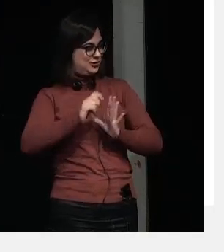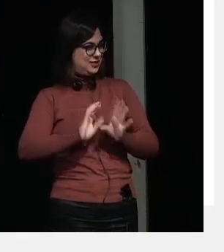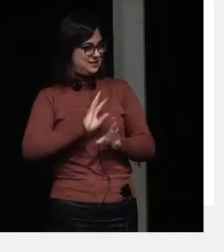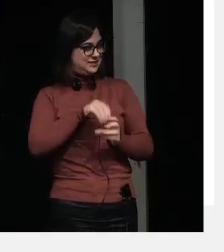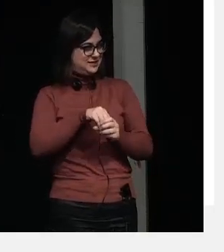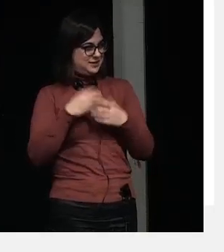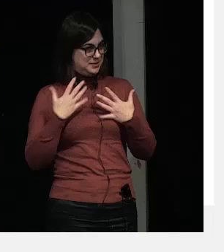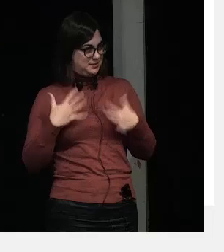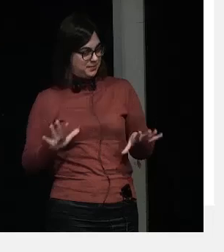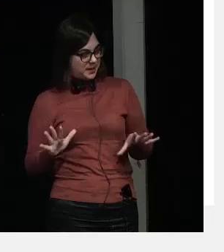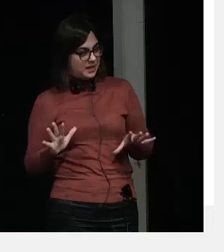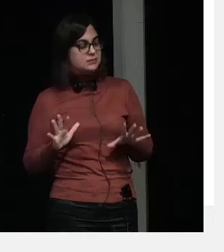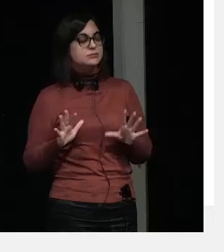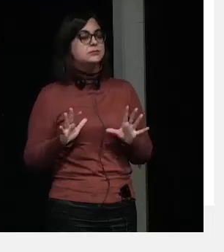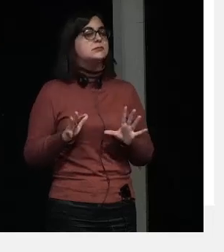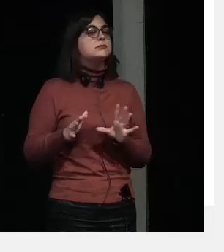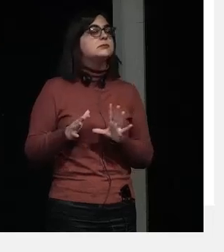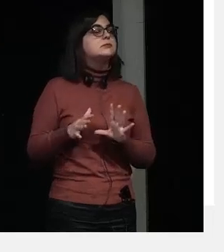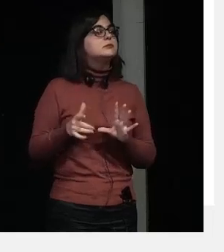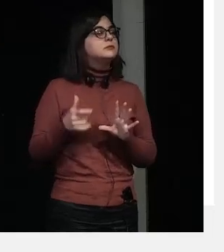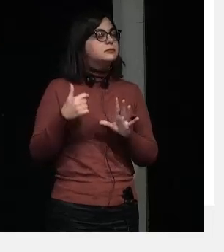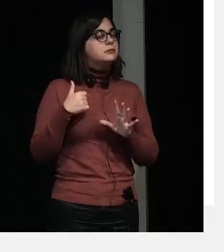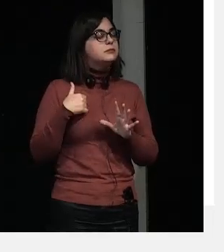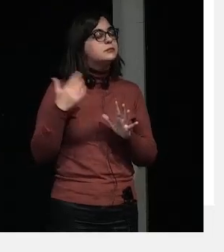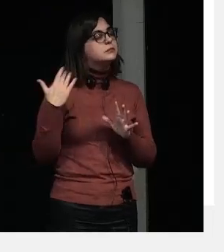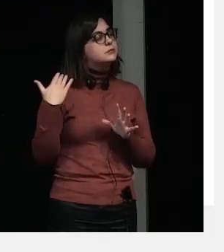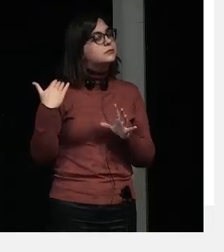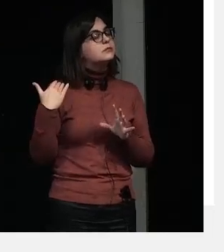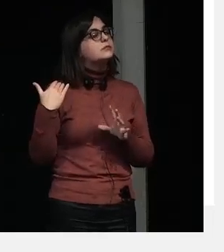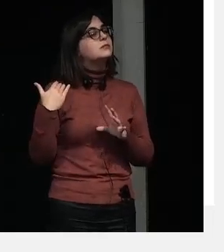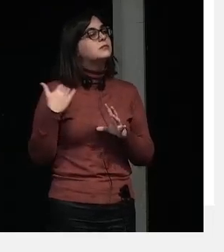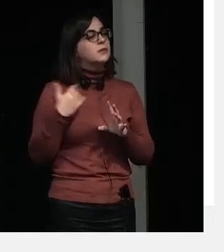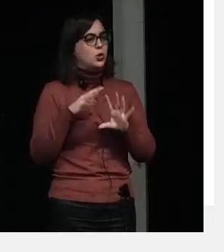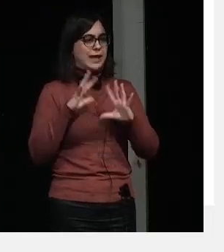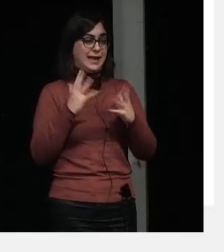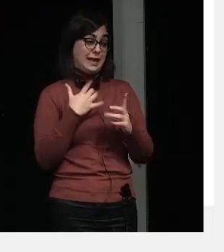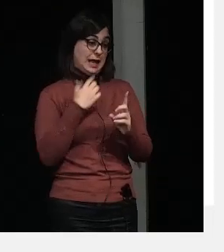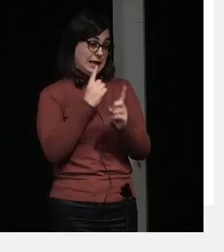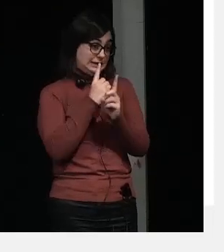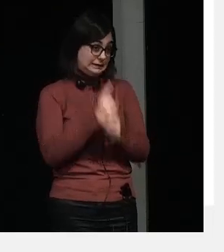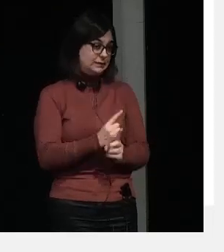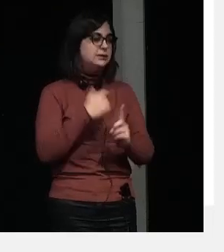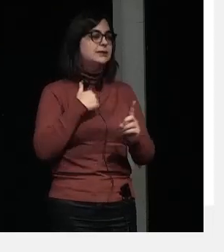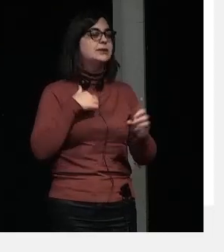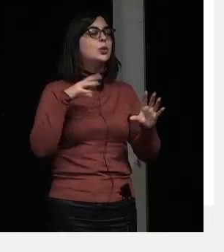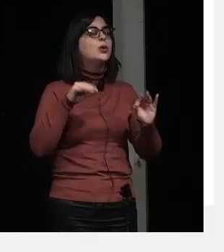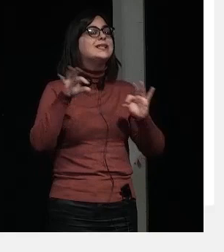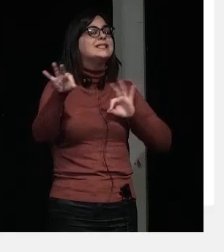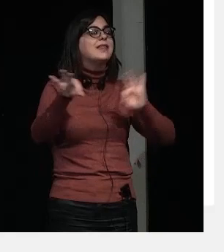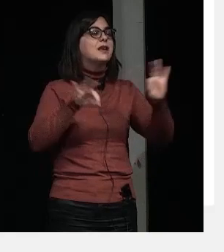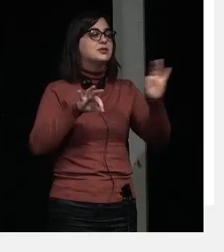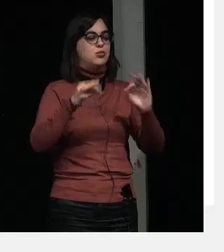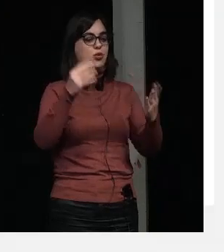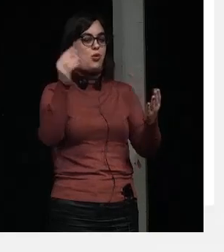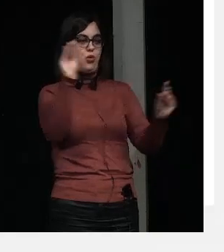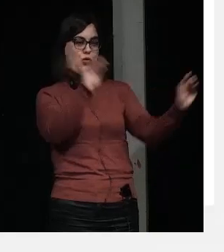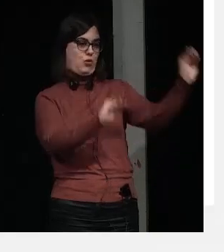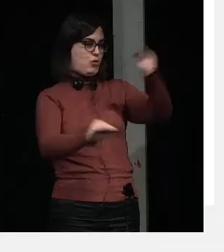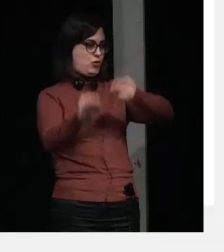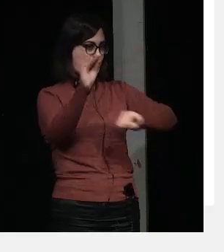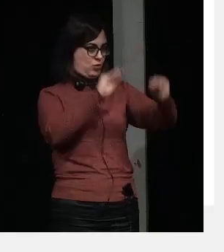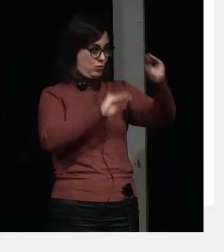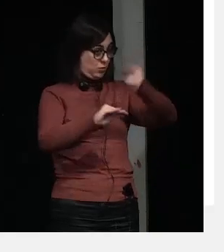of the things I had been finding, I specialize in design, and most designers, when you tell